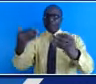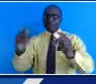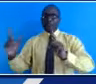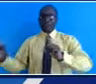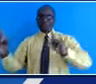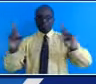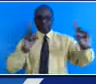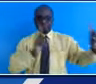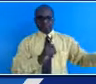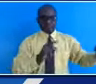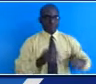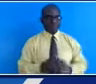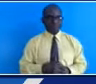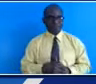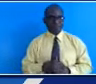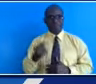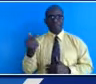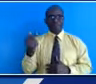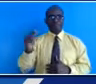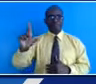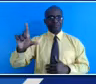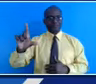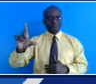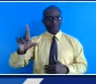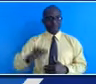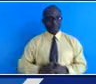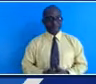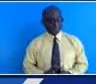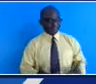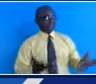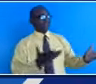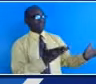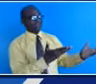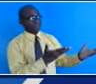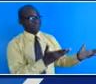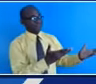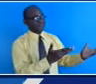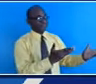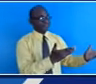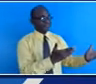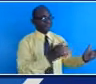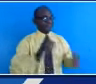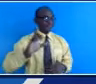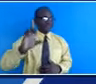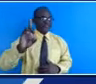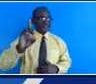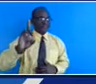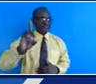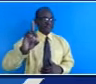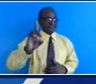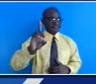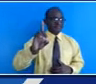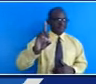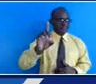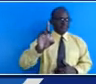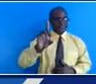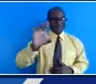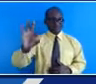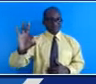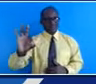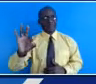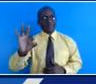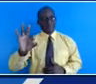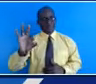We have a Dobbs Ferry resident on our team here, Sherry Asher, and Ellen Hendricks right down the road in Hastings. So we'll make sure they make the trip